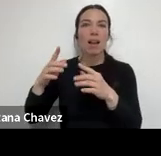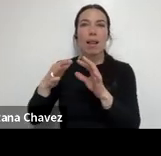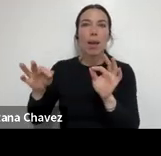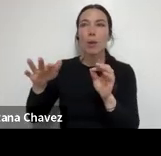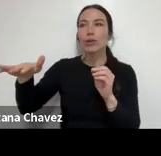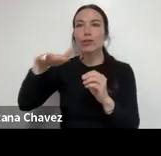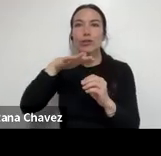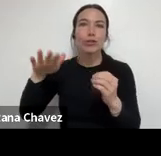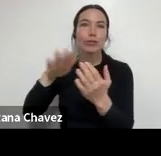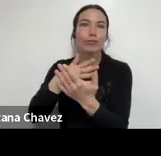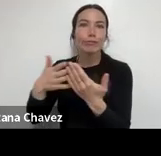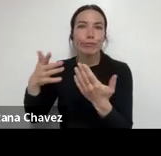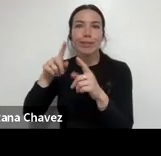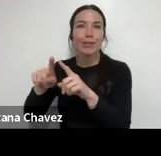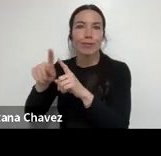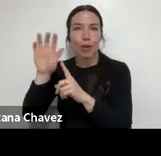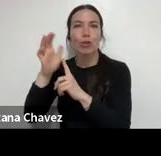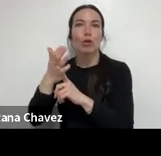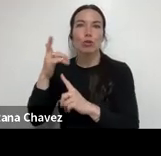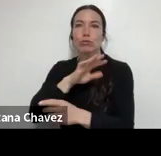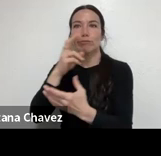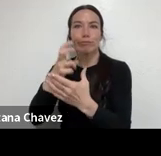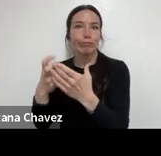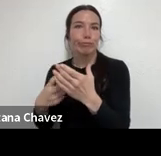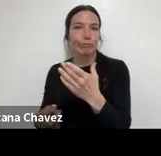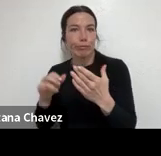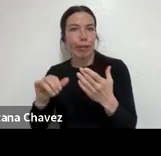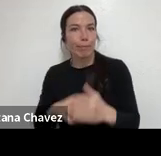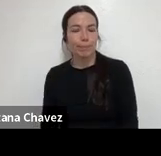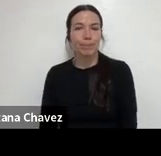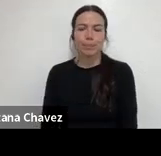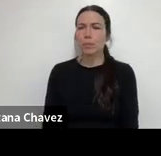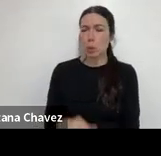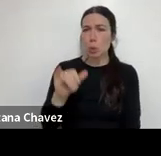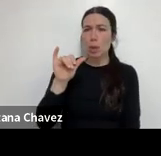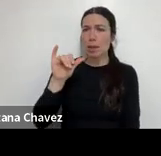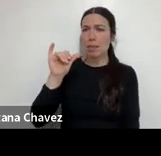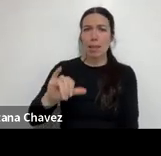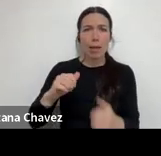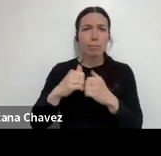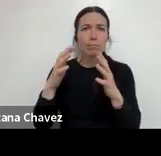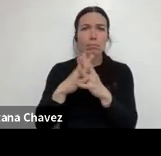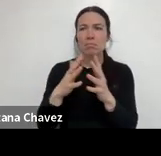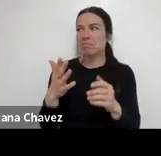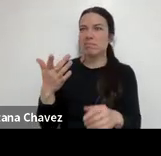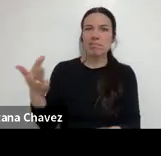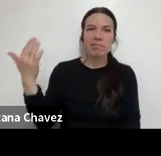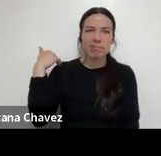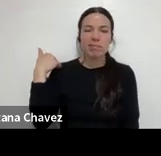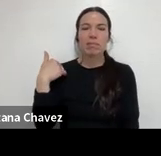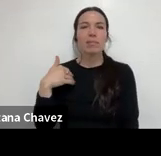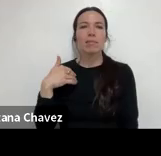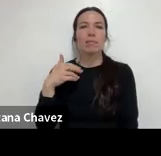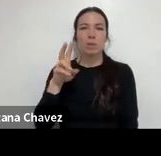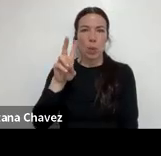a different culture. So that was back in the year 2004,